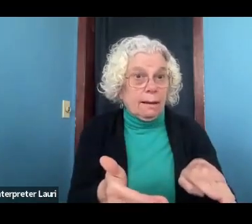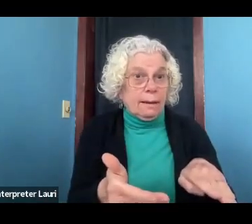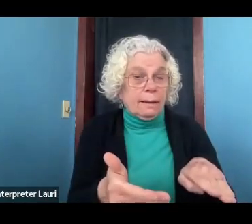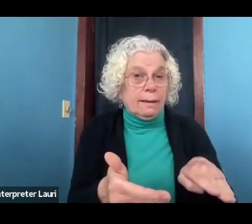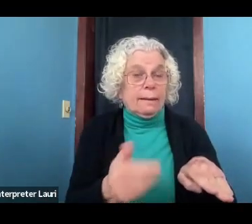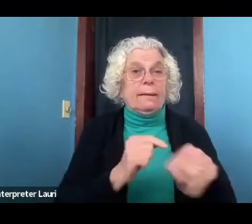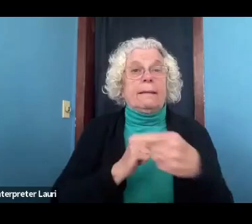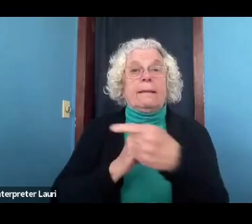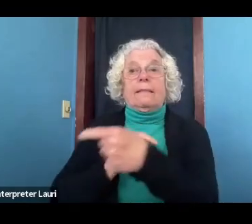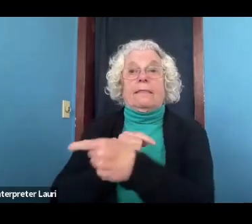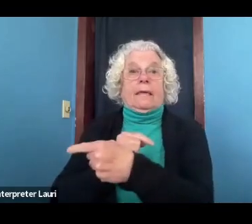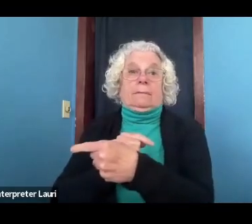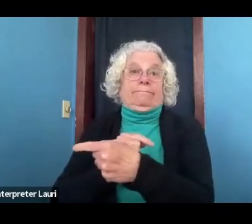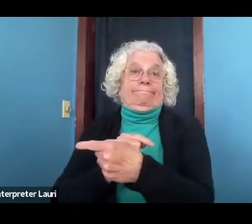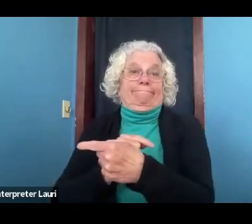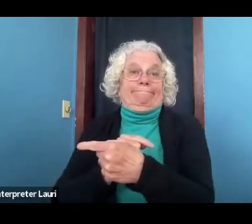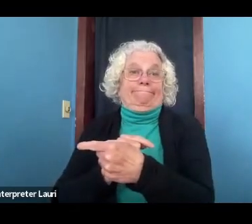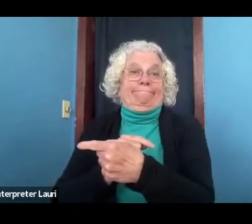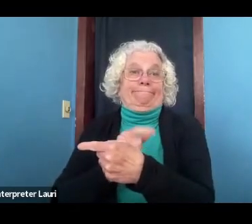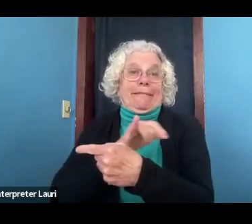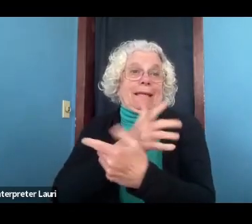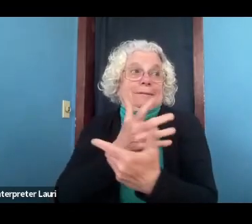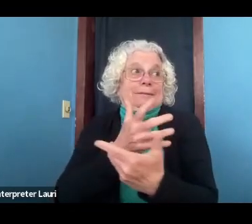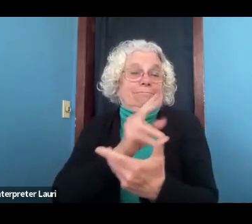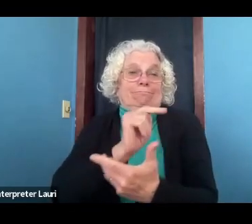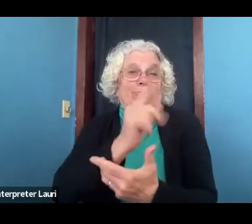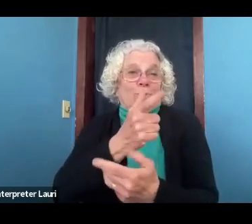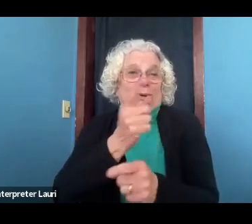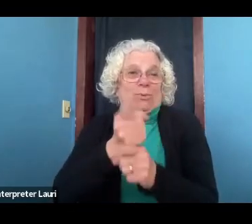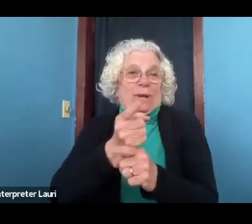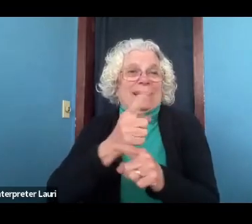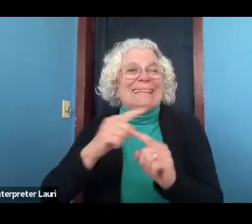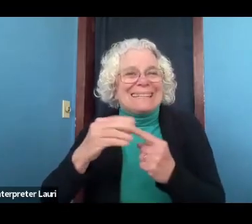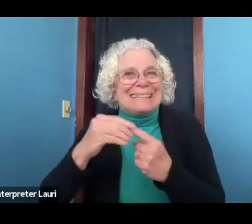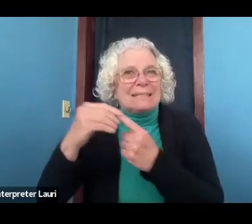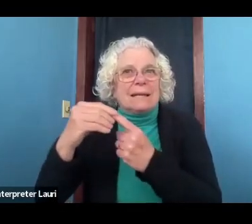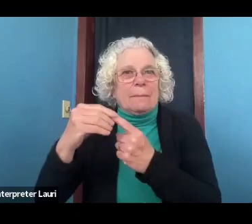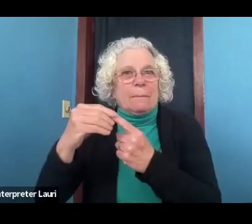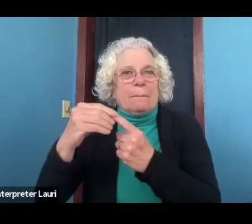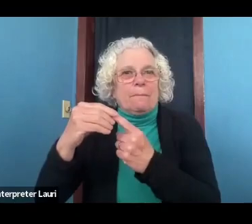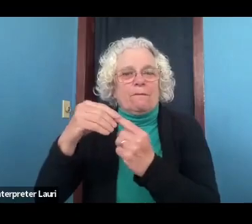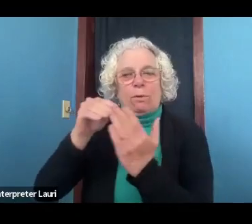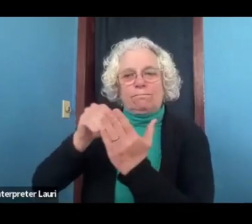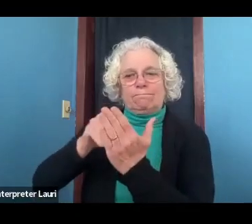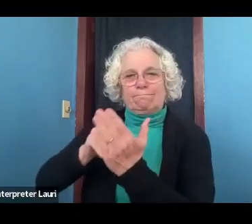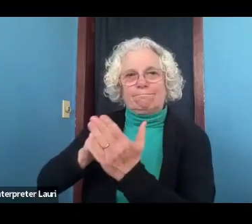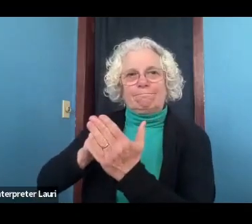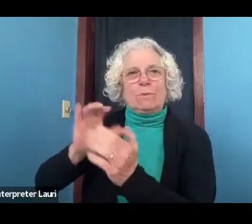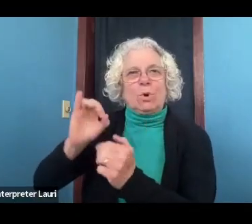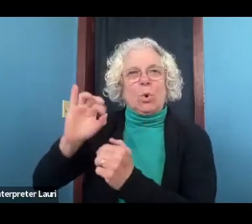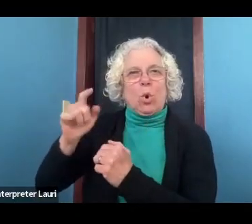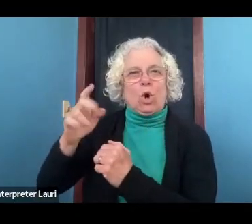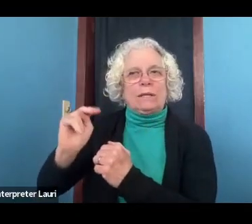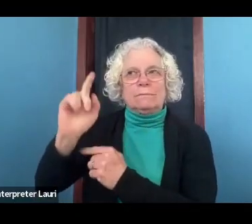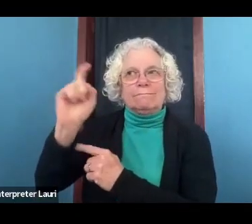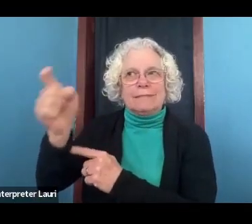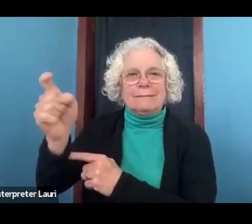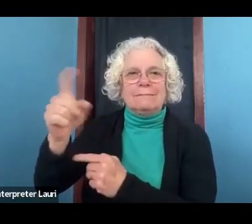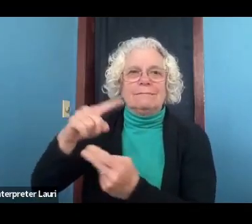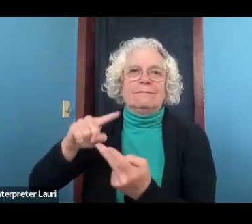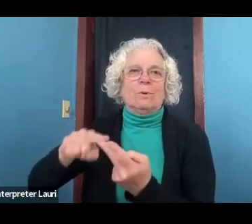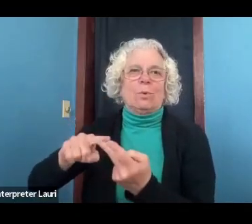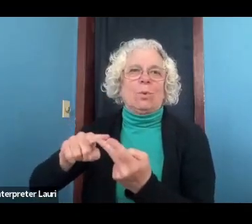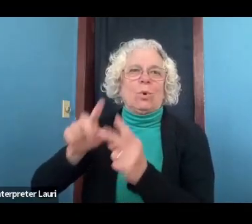your death. Like you can tell somebody to arrange to have your organs donated. You can make sure